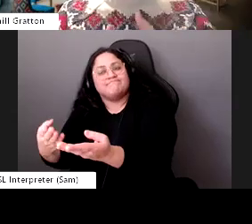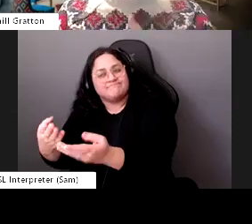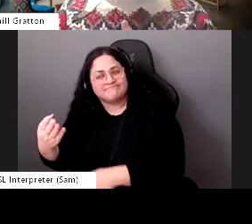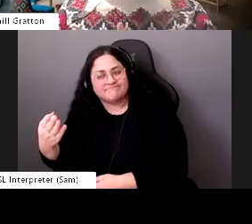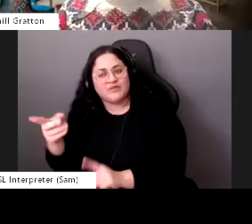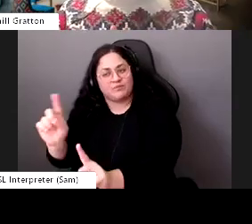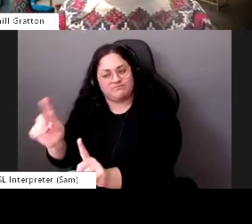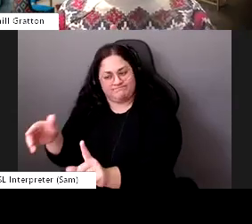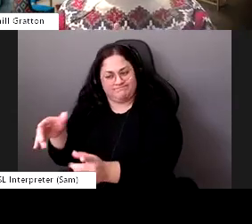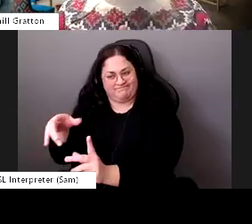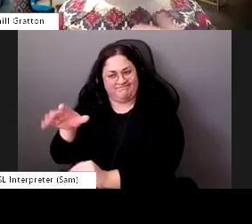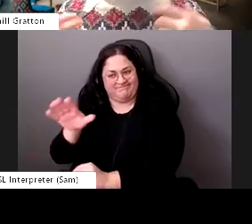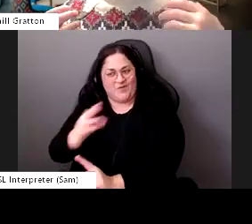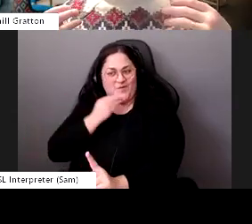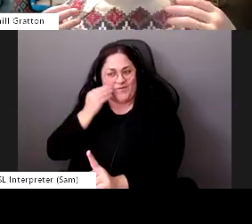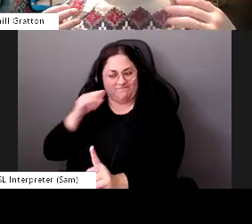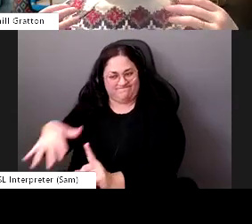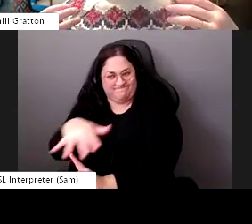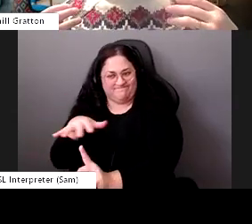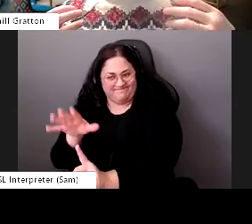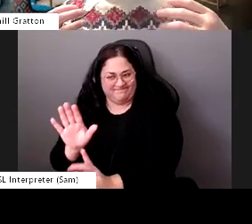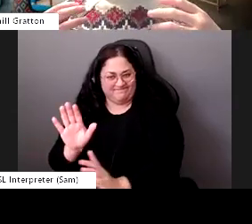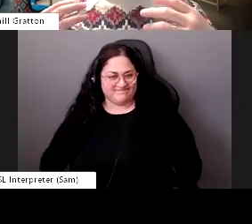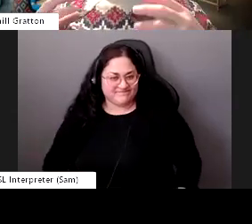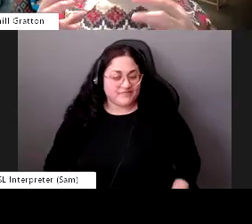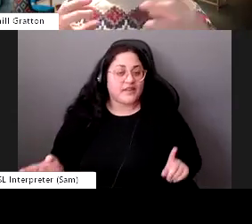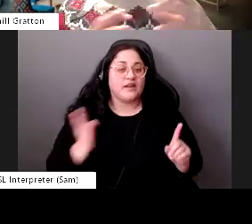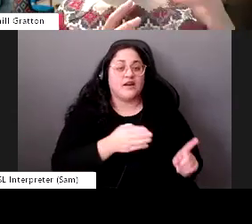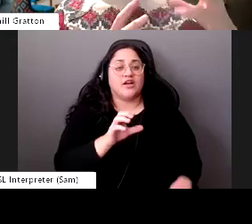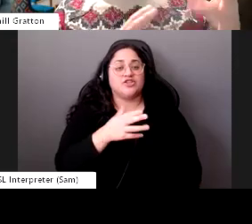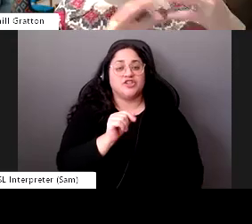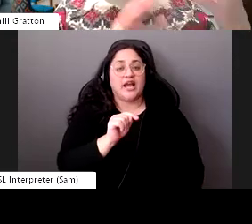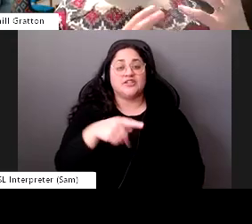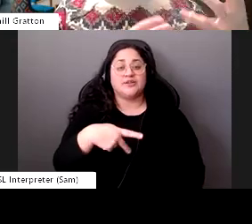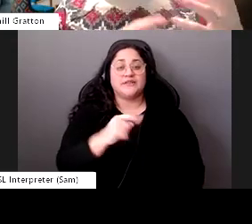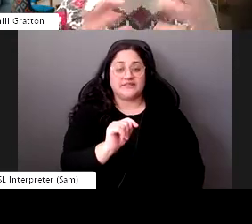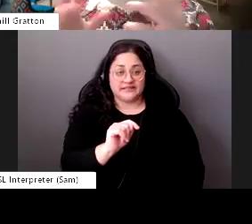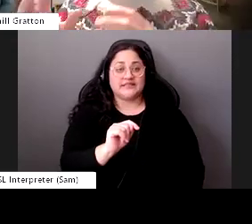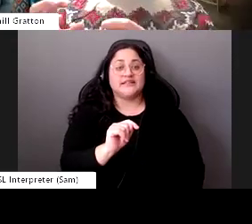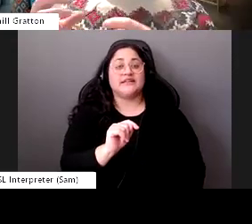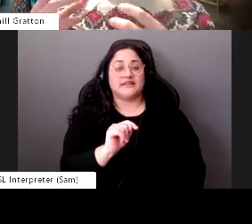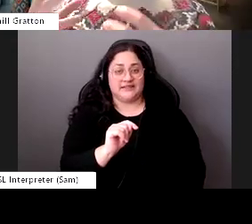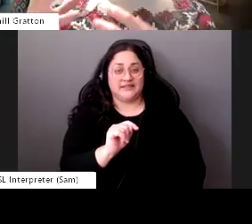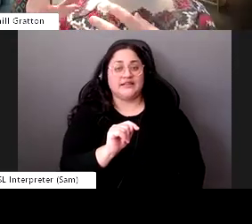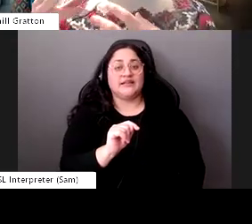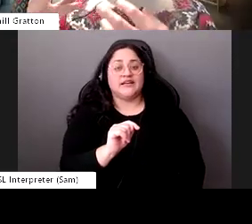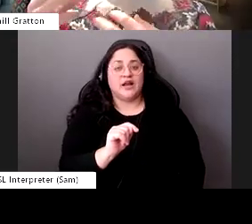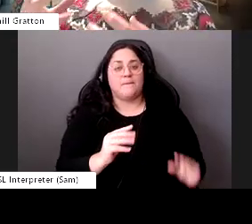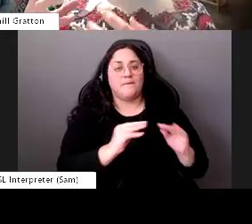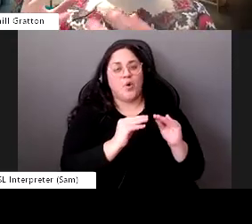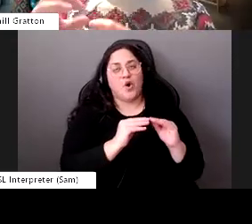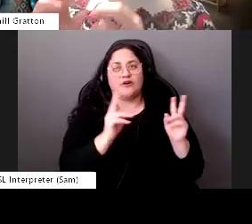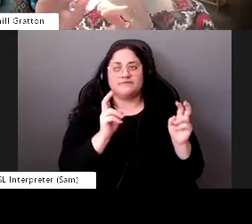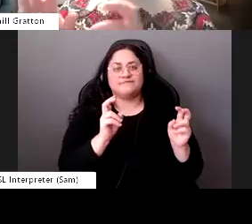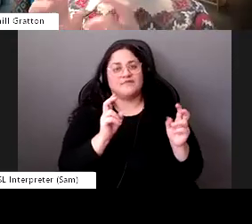things like that. And it will, one of its limits, it's going to have difficulty sort of